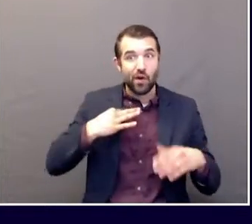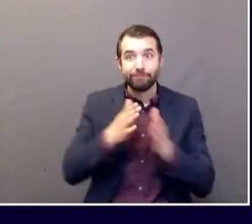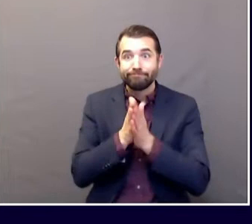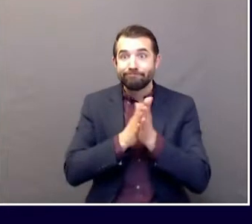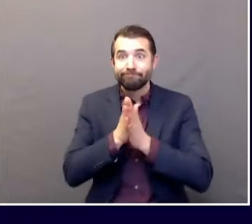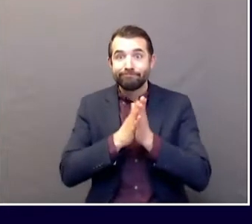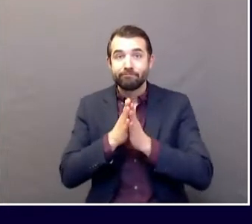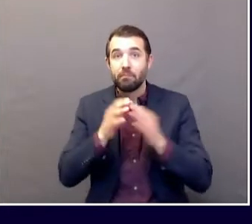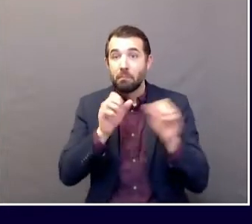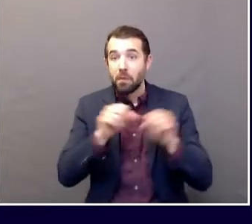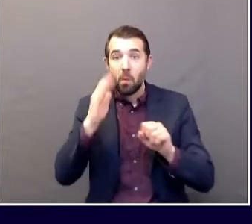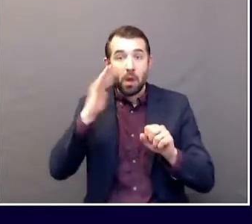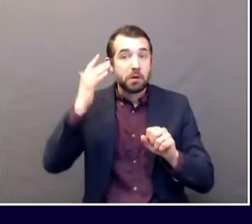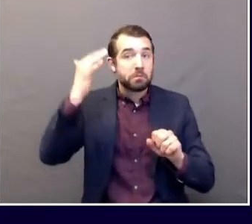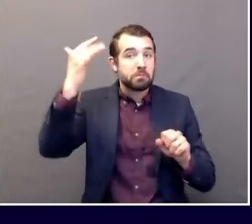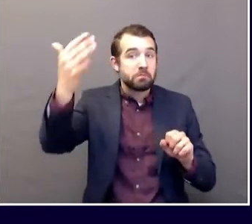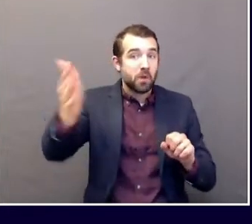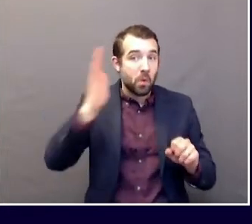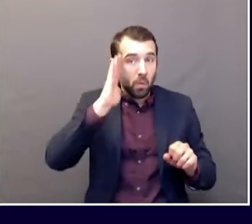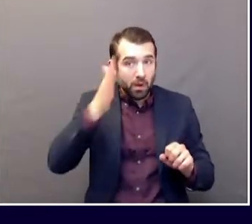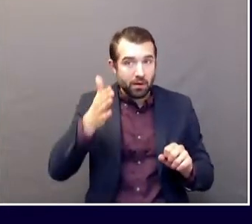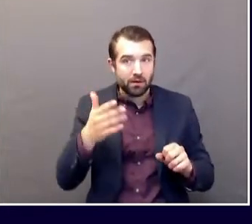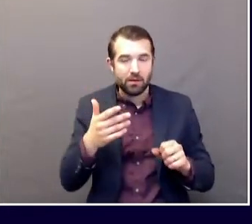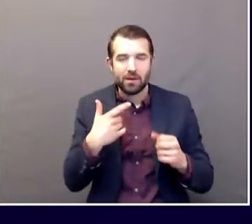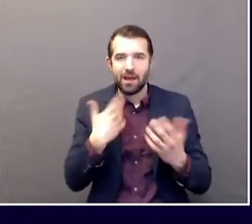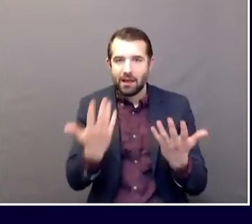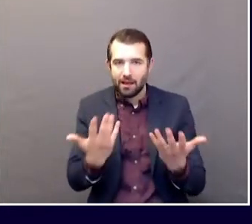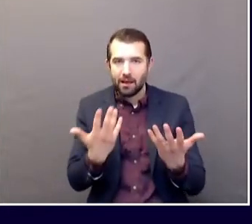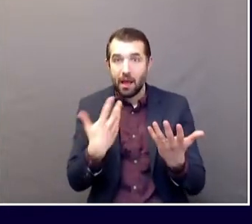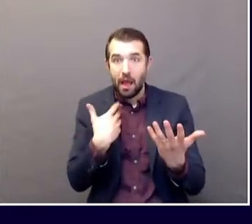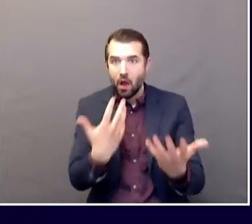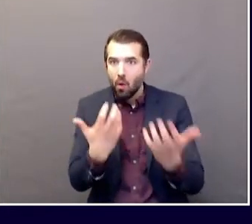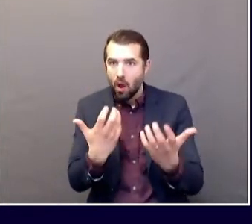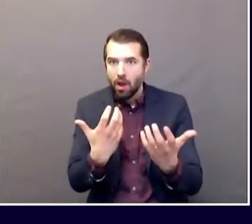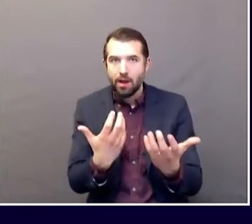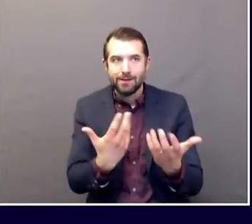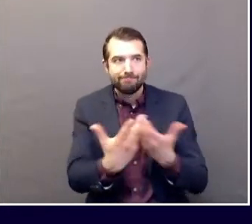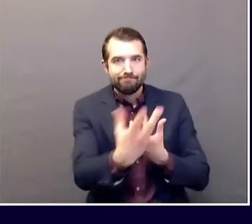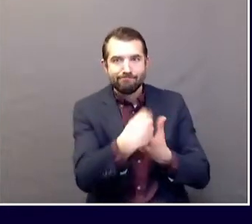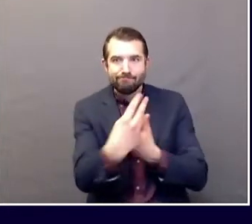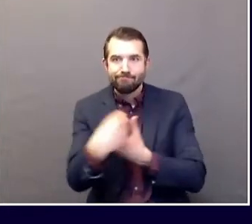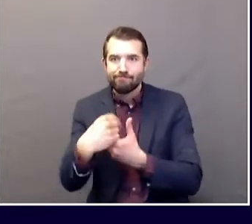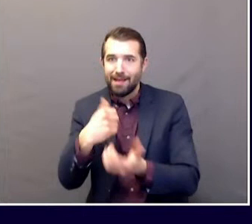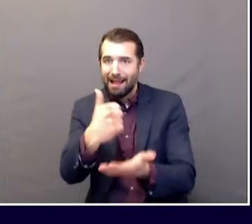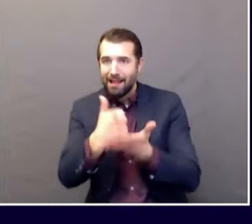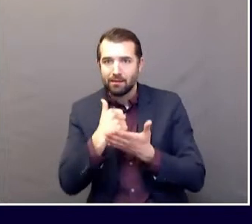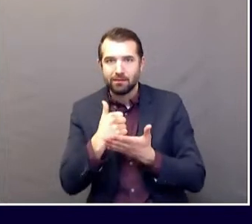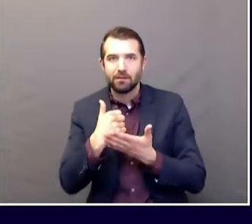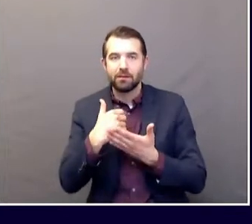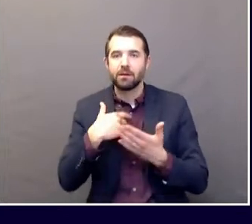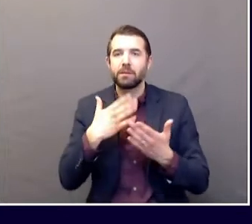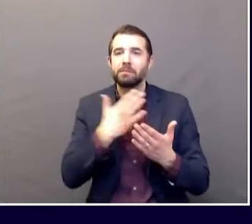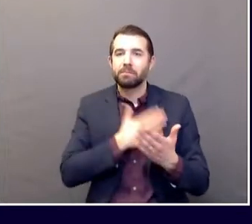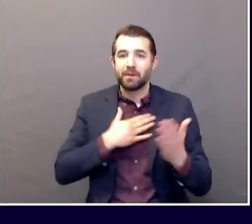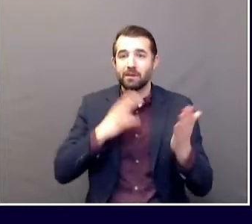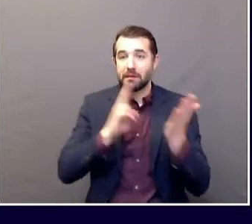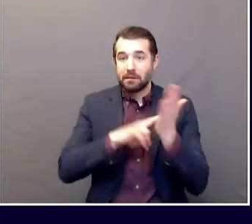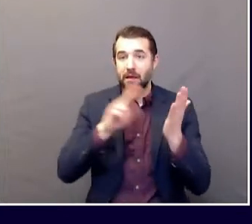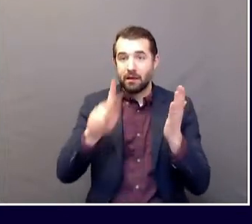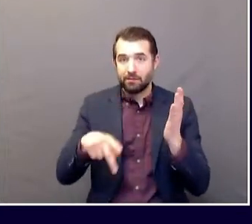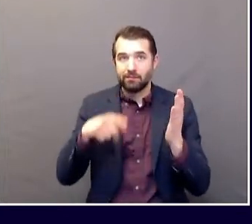We ask everyone who would like to serve as part of the vaccination effort to register at Maine Responds, to register when you